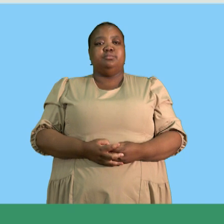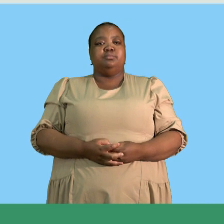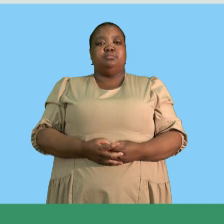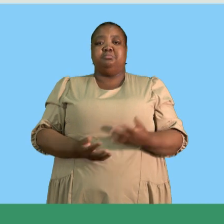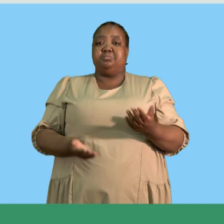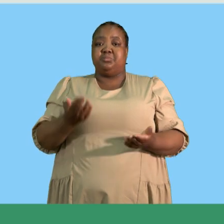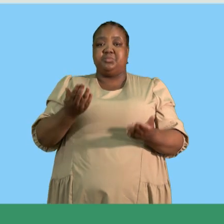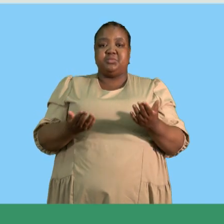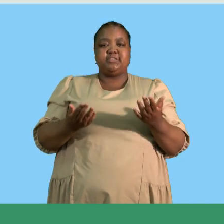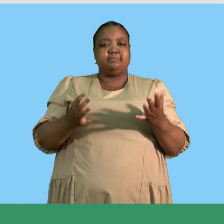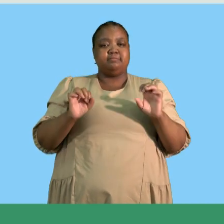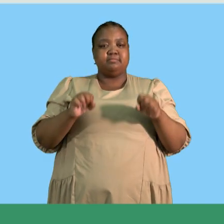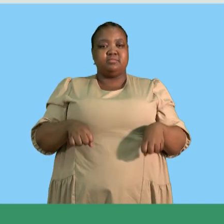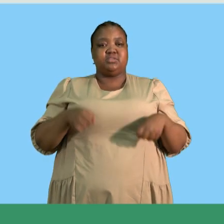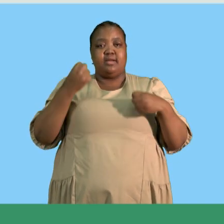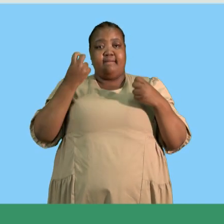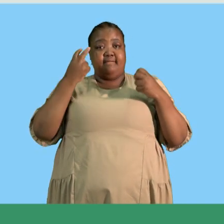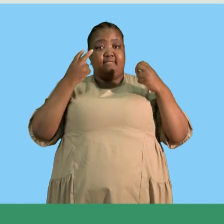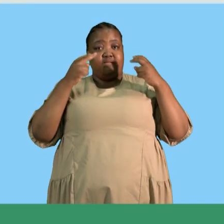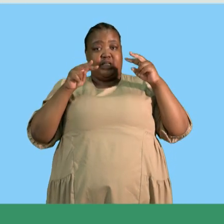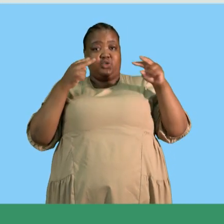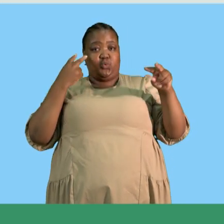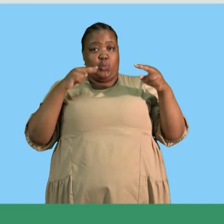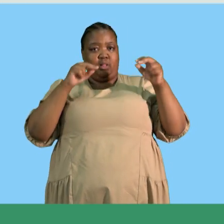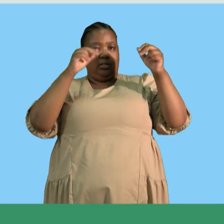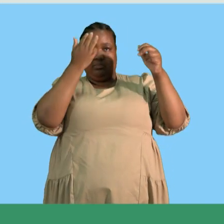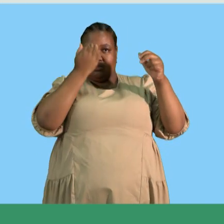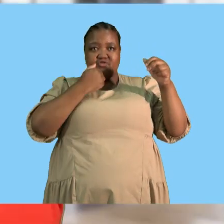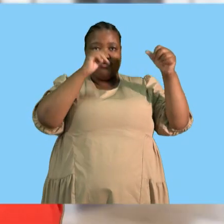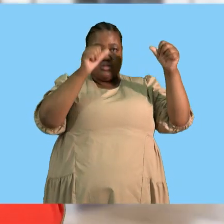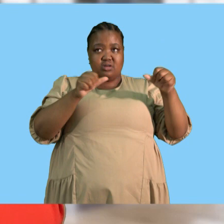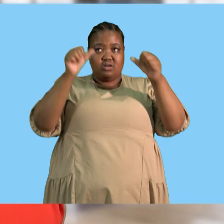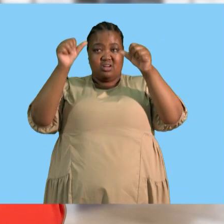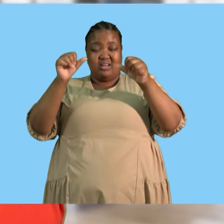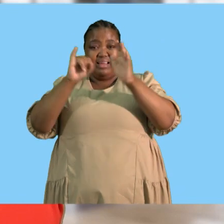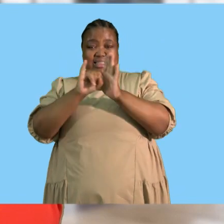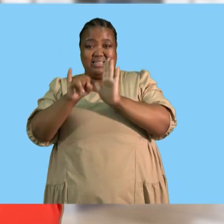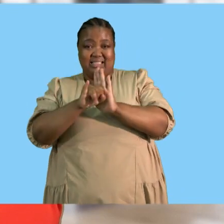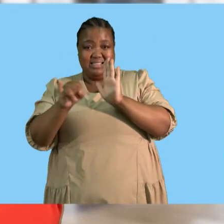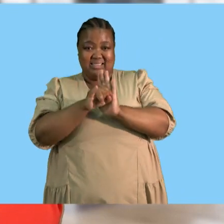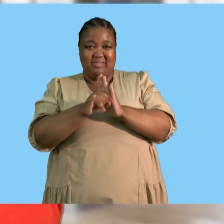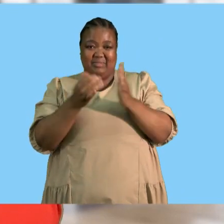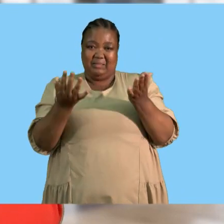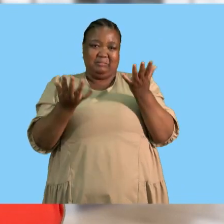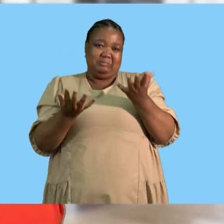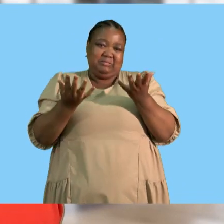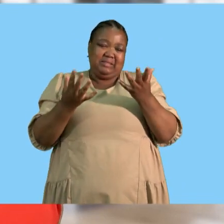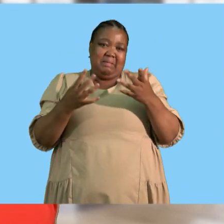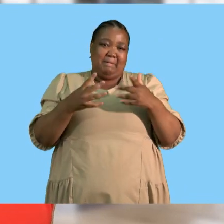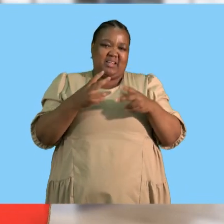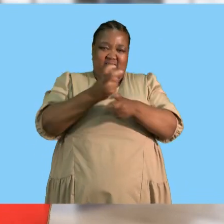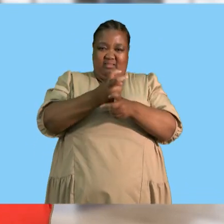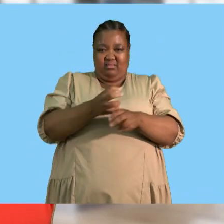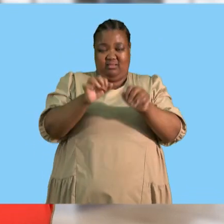might struggle to identify the visual aids from the given scenarios. Now I am going to tell you that for you to do